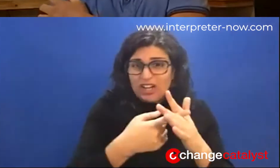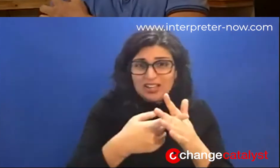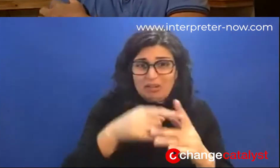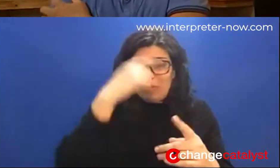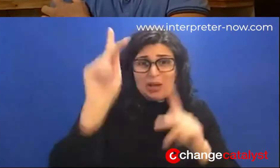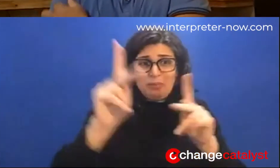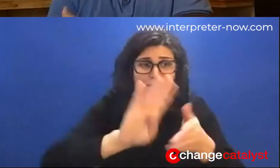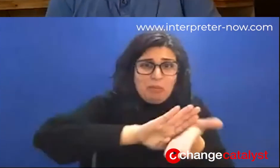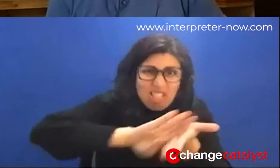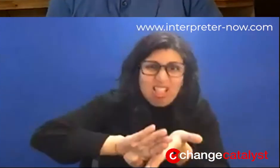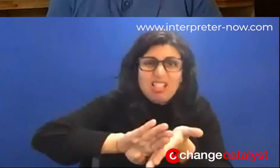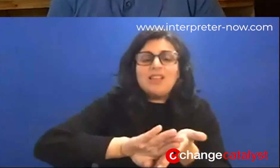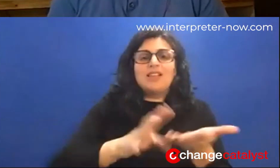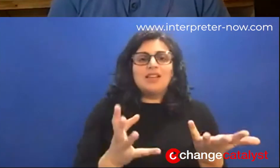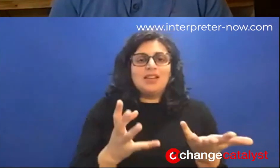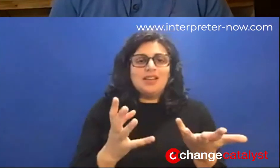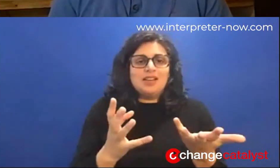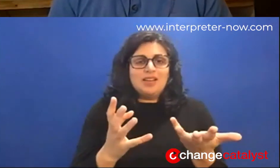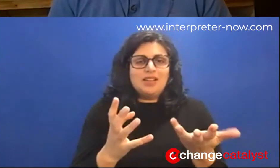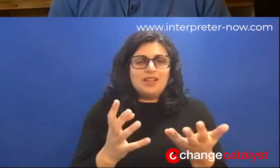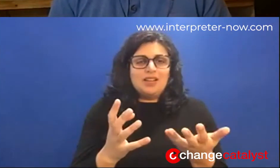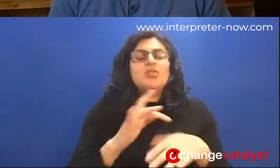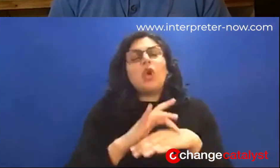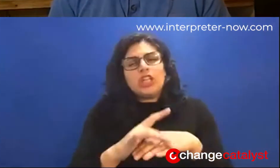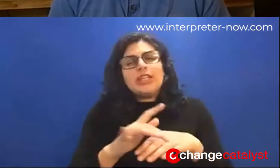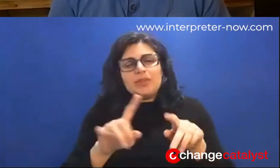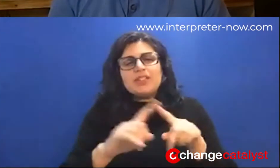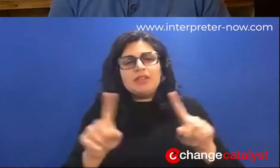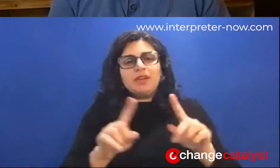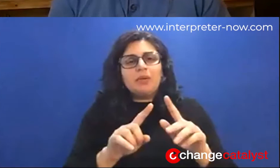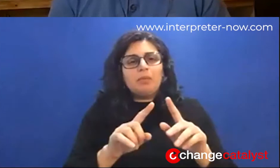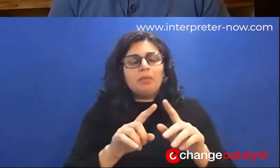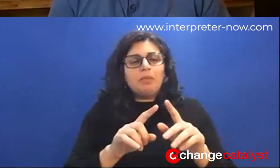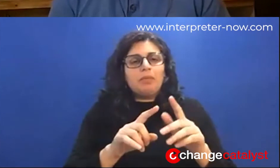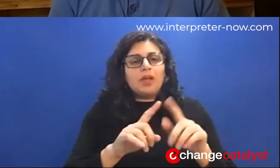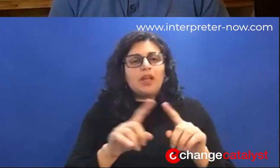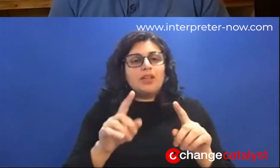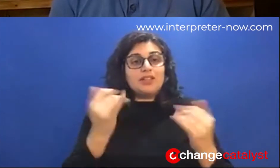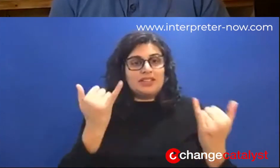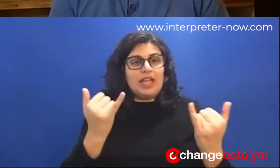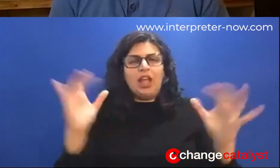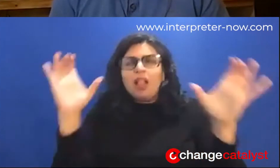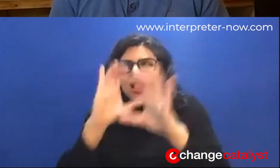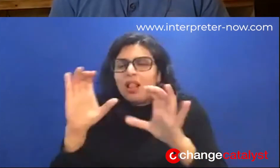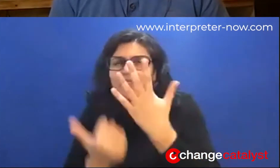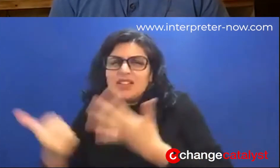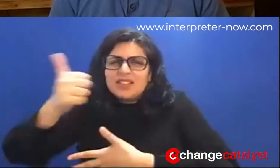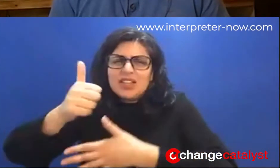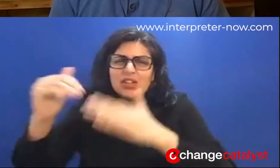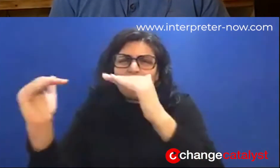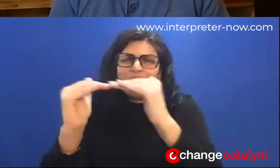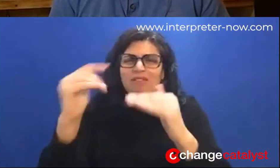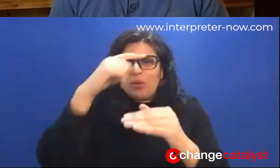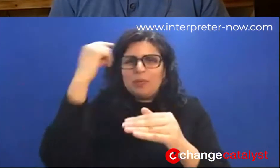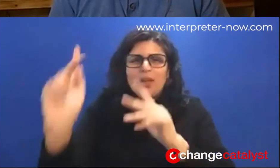This is a little early in tech. It was a little bit different, but so you're looking for senior level talent when there's been this exclusion.